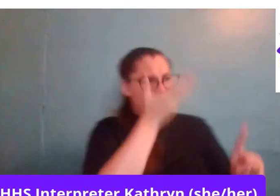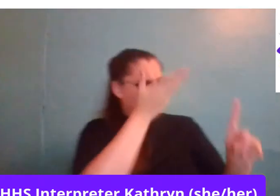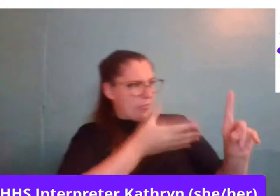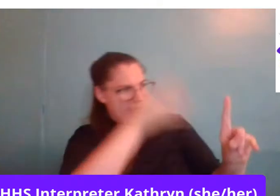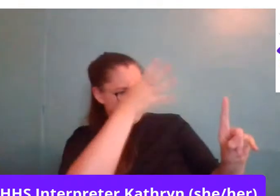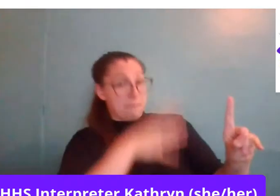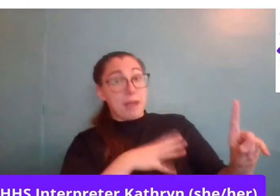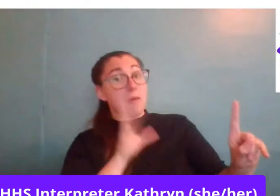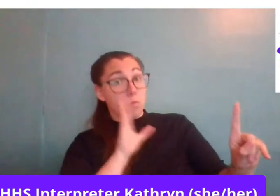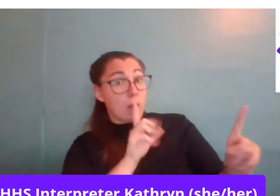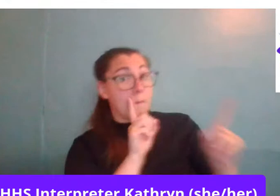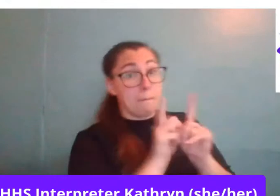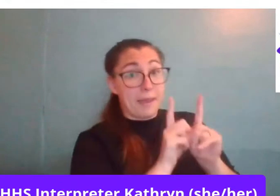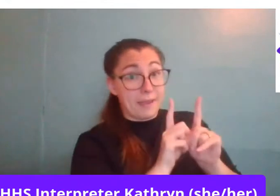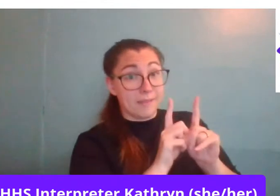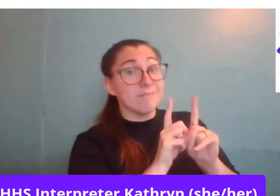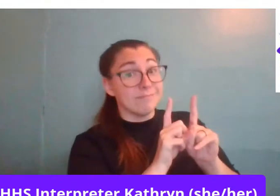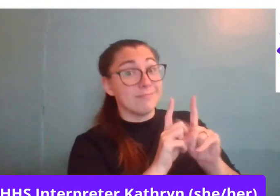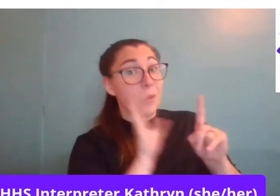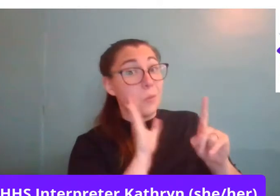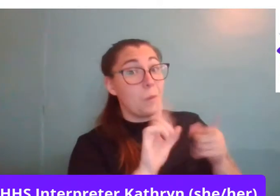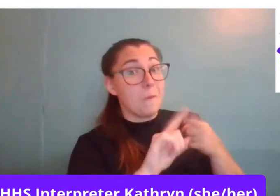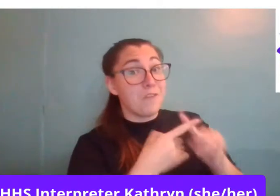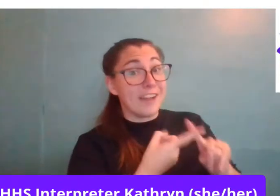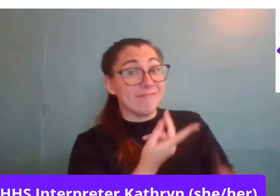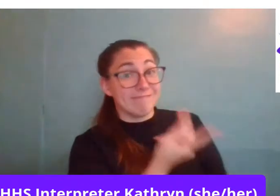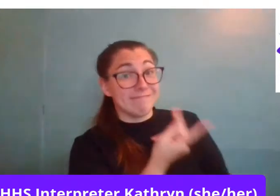to know him. He gonna be my friend.